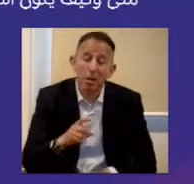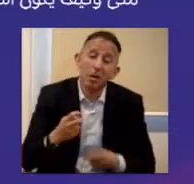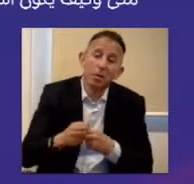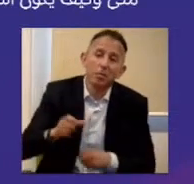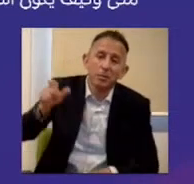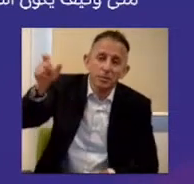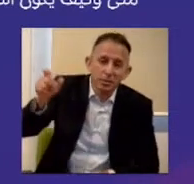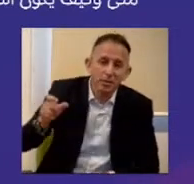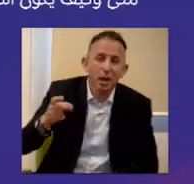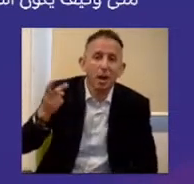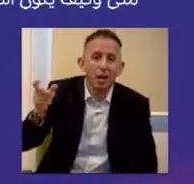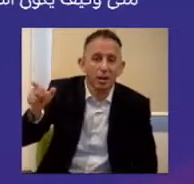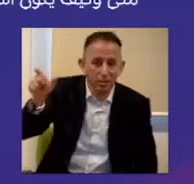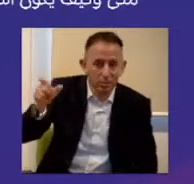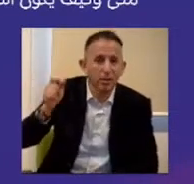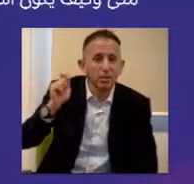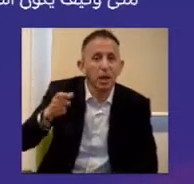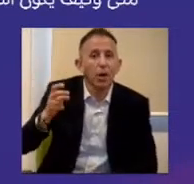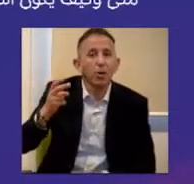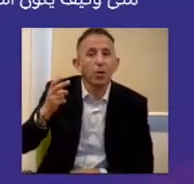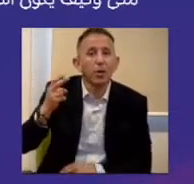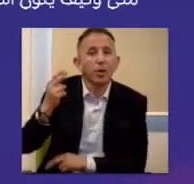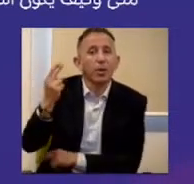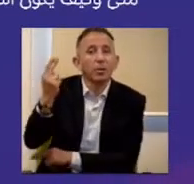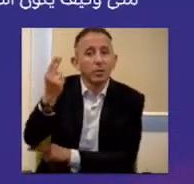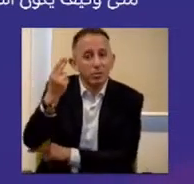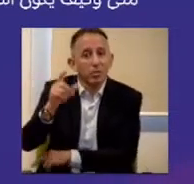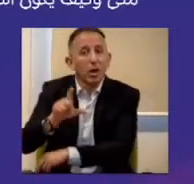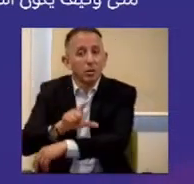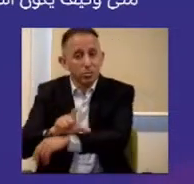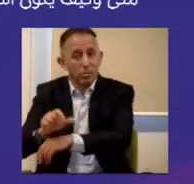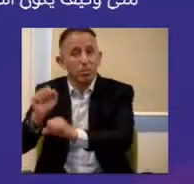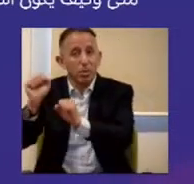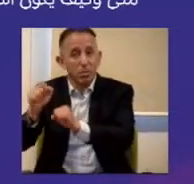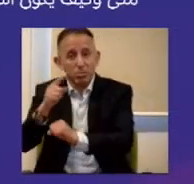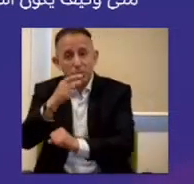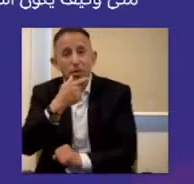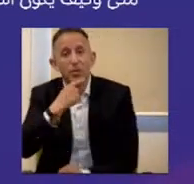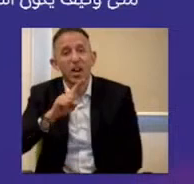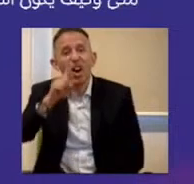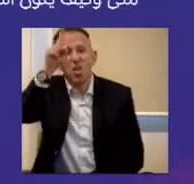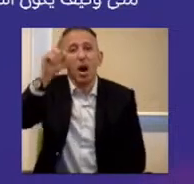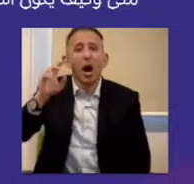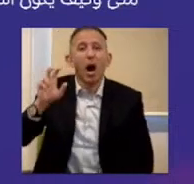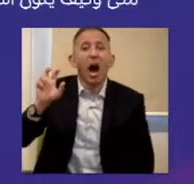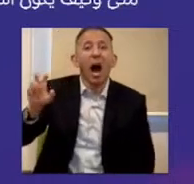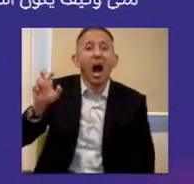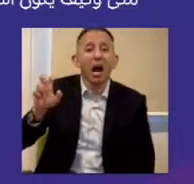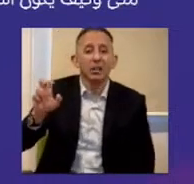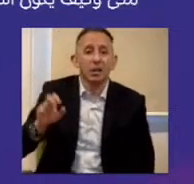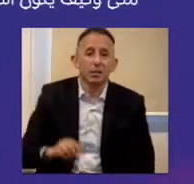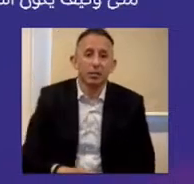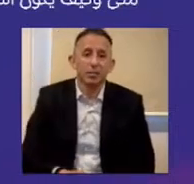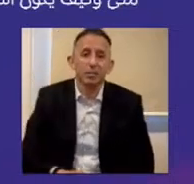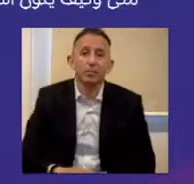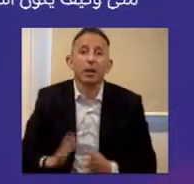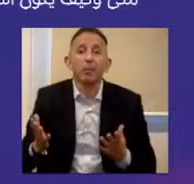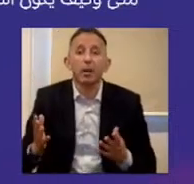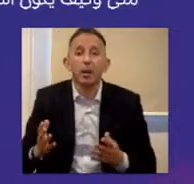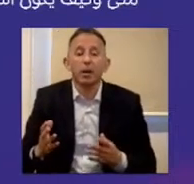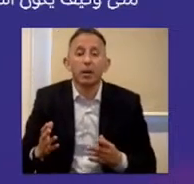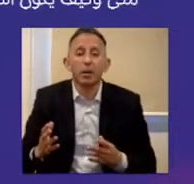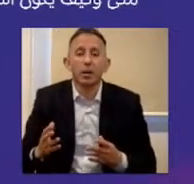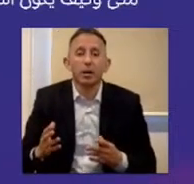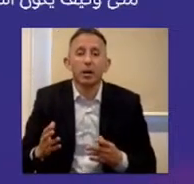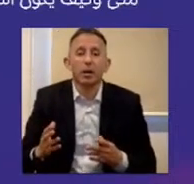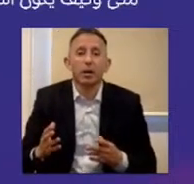trivial. If you ask the layperson, probably the layperson will not understand what this is. It requires some reasoning. Here